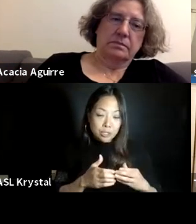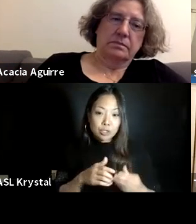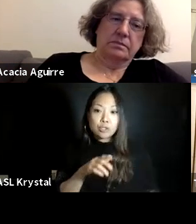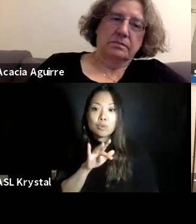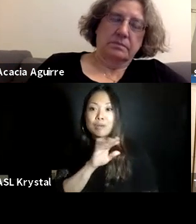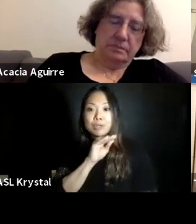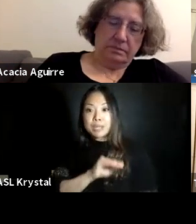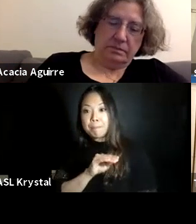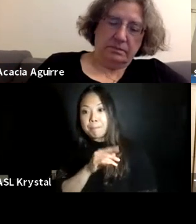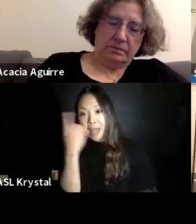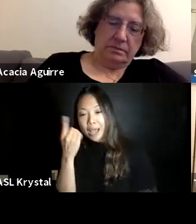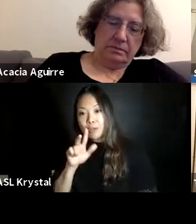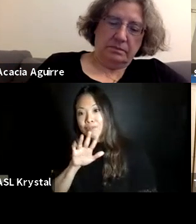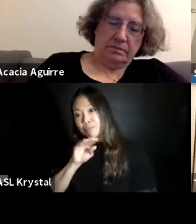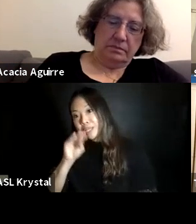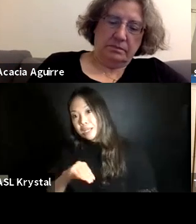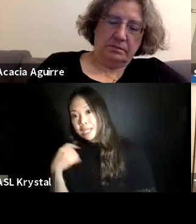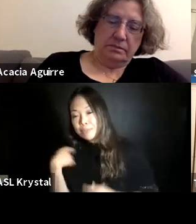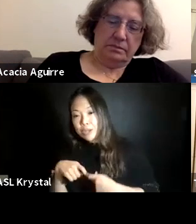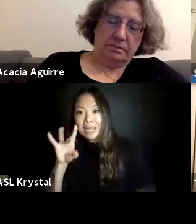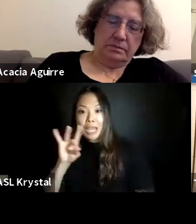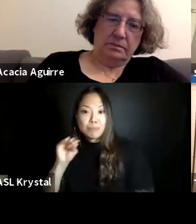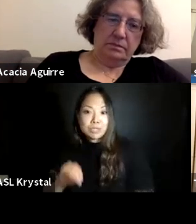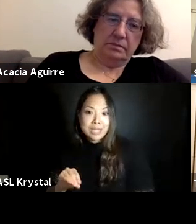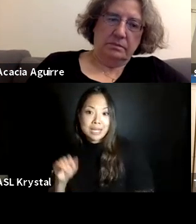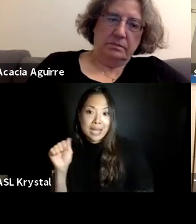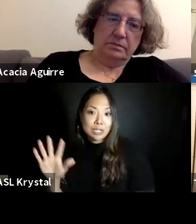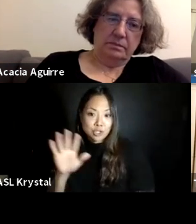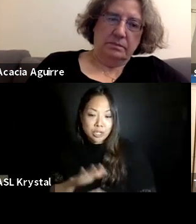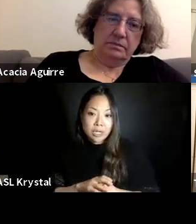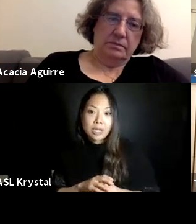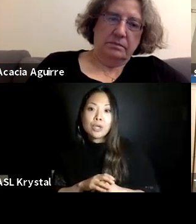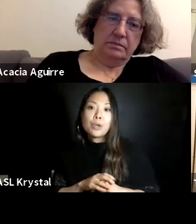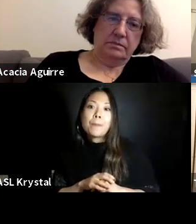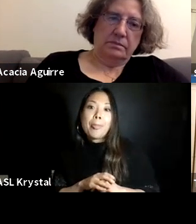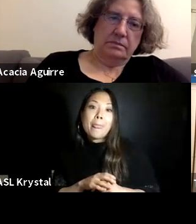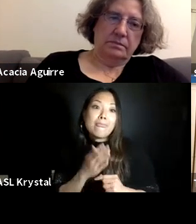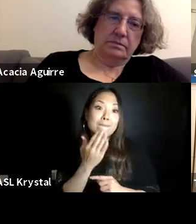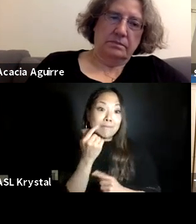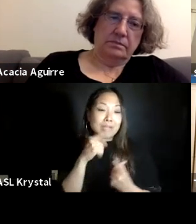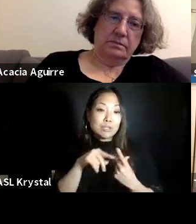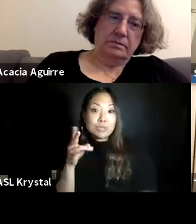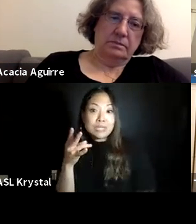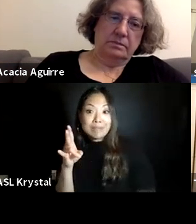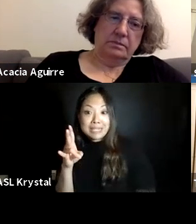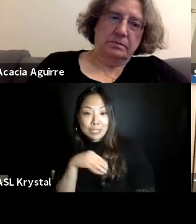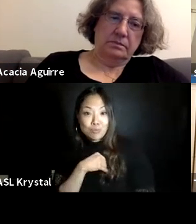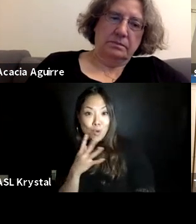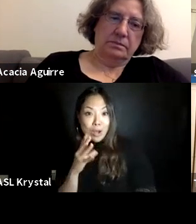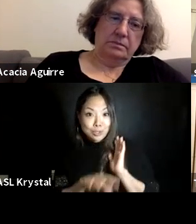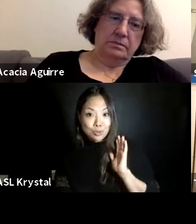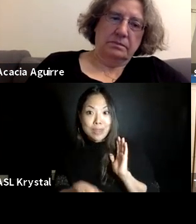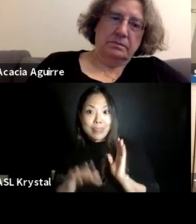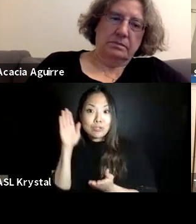30% Hispanic, and 8% Asian. By the time they reach 15 to 17, white students have dropped down